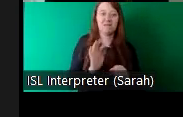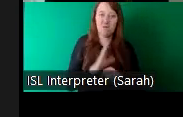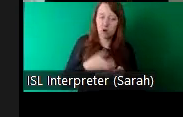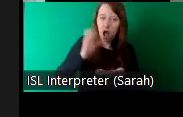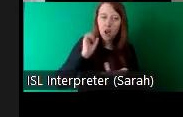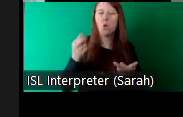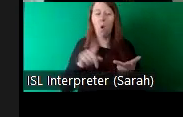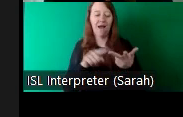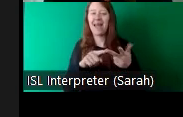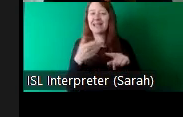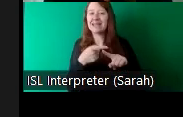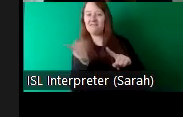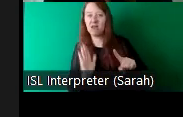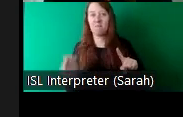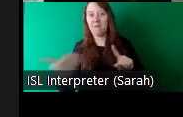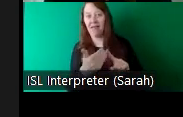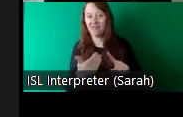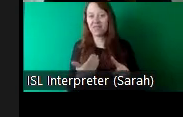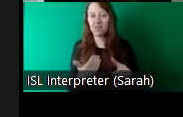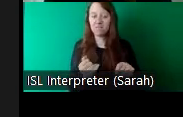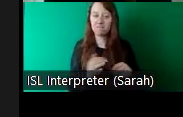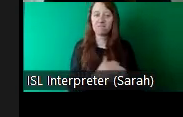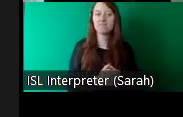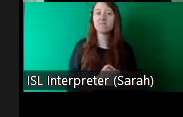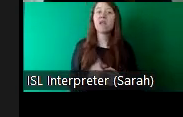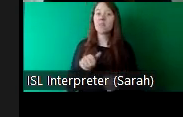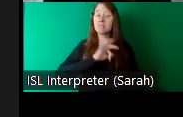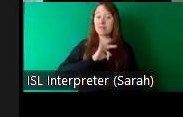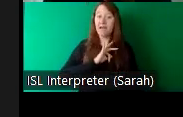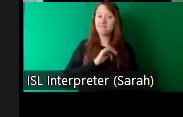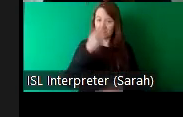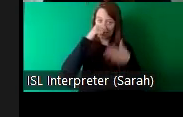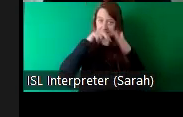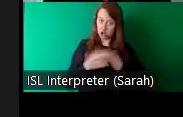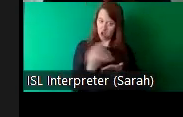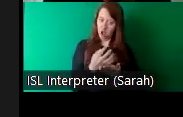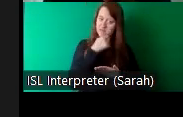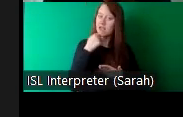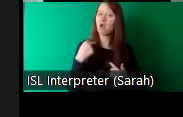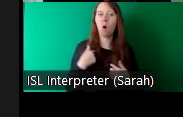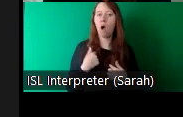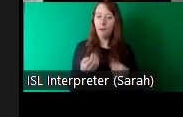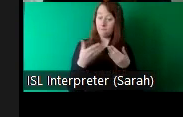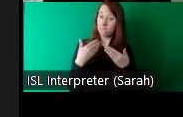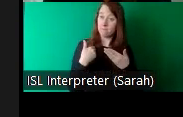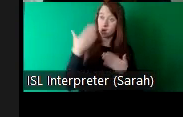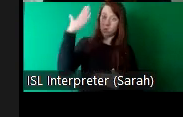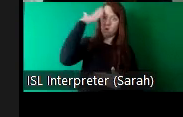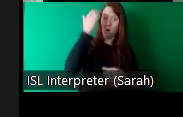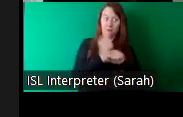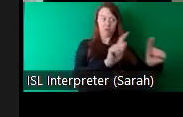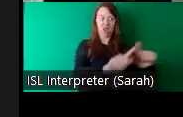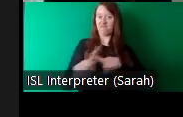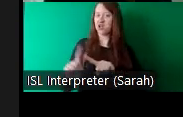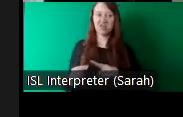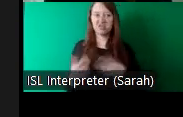They also would self-identify that they have very little exposure to diversity as well. So a high percentage of student teachers and teachers would say, they've never